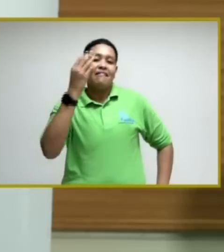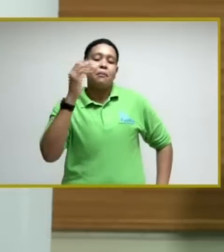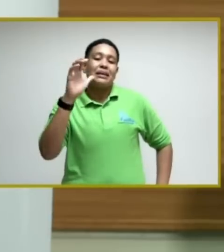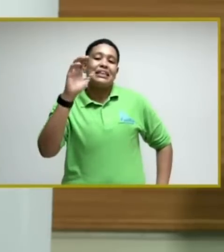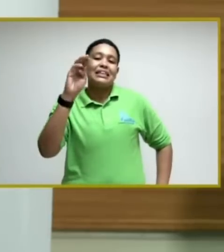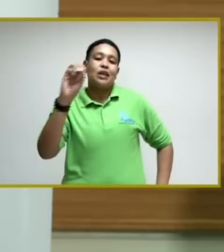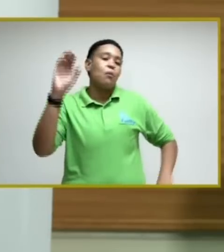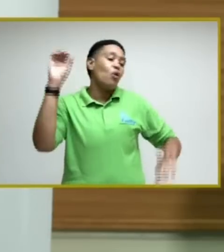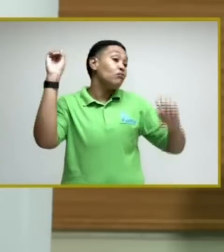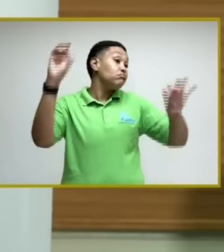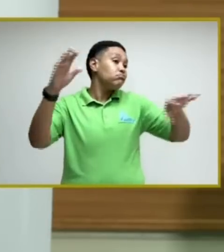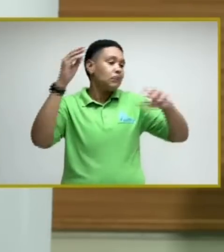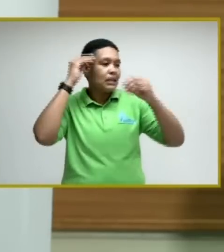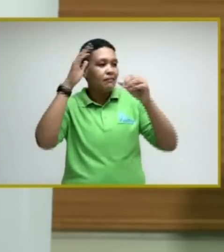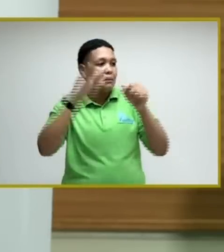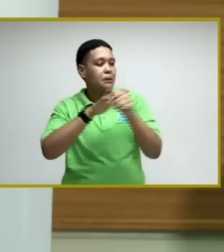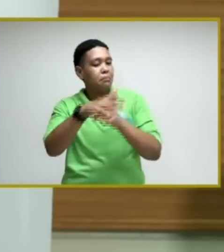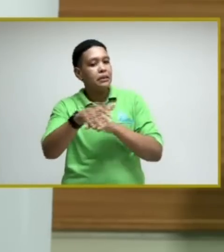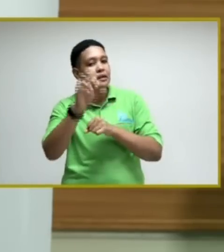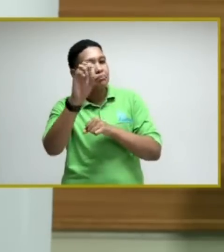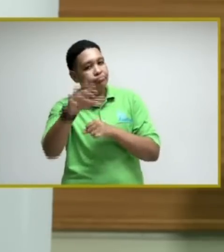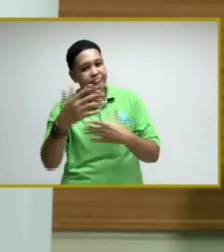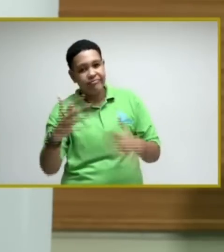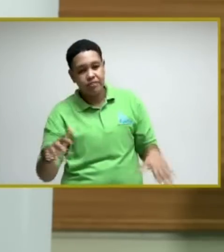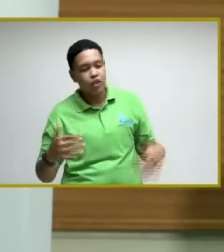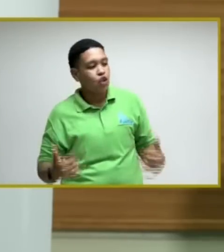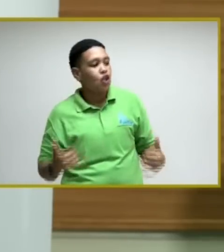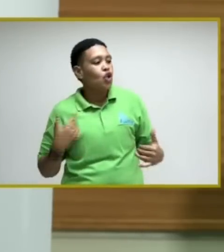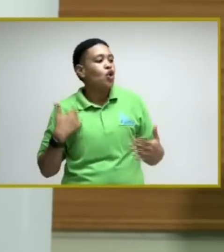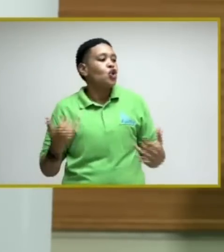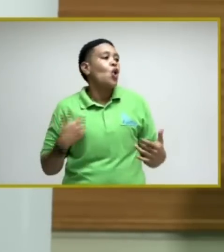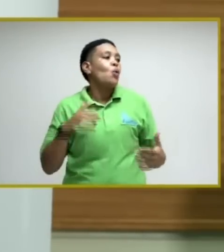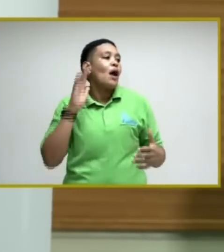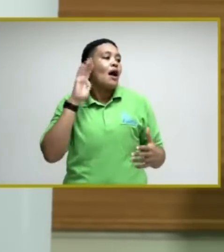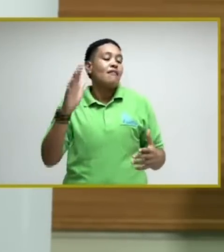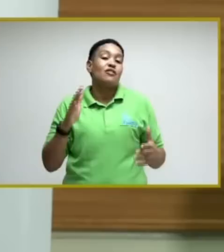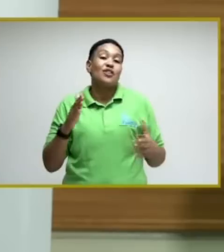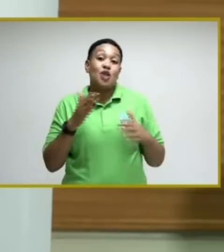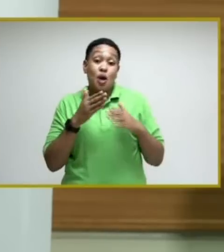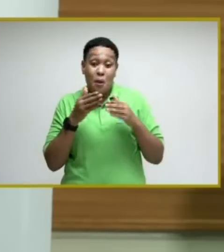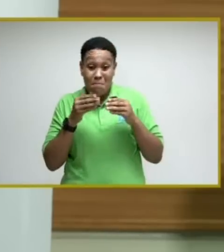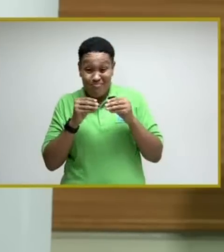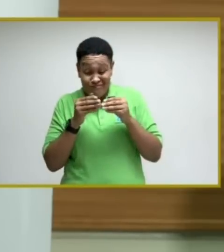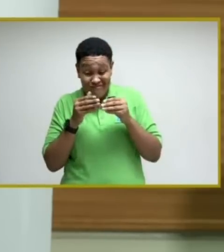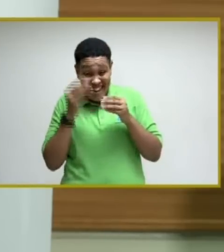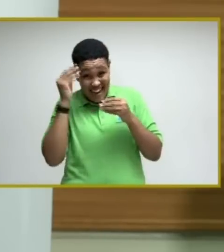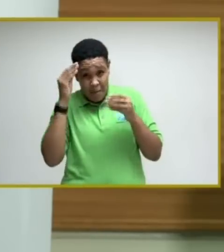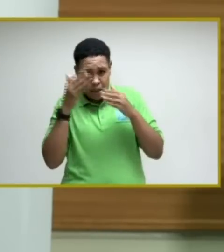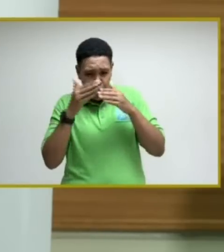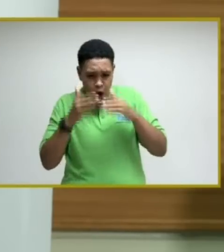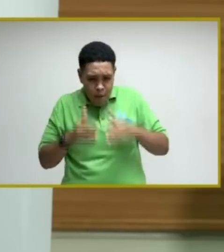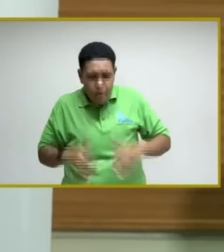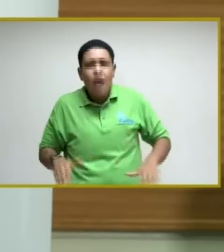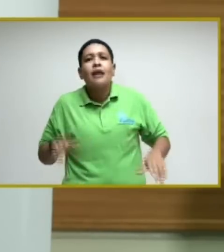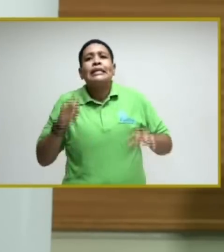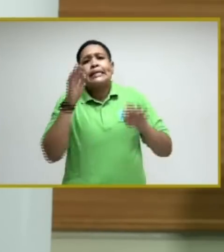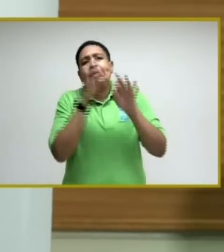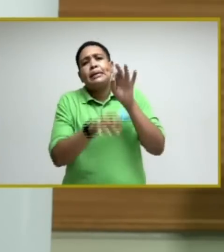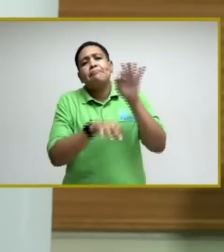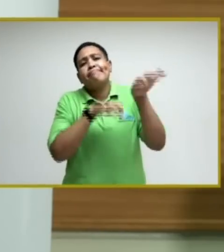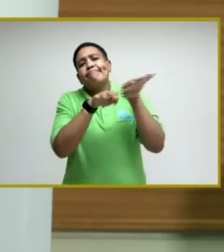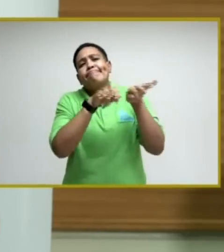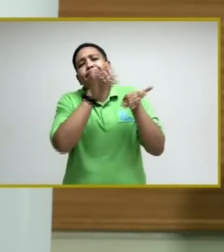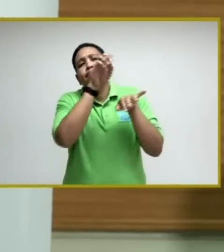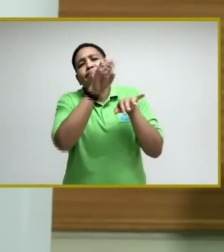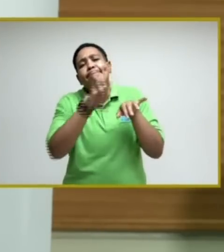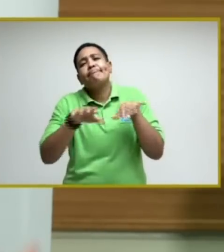amazing information, very adequate. And we're now going to have to break that out, simplify it, get the country to appreciate and understand.